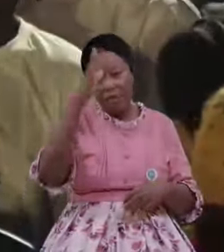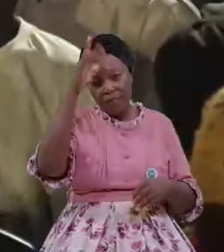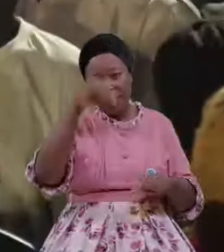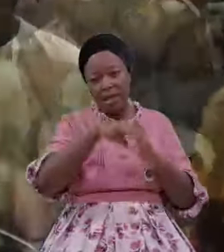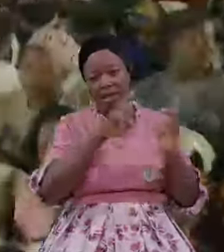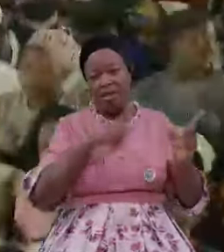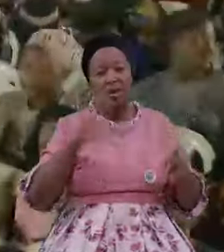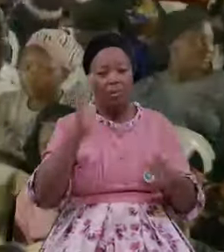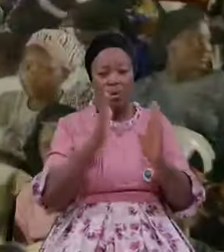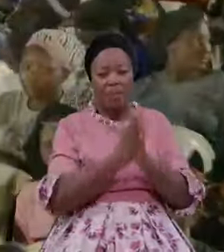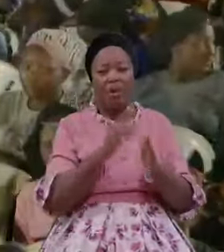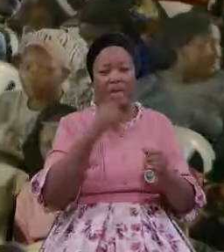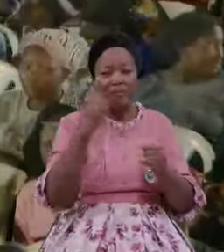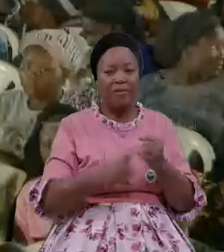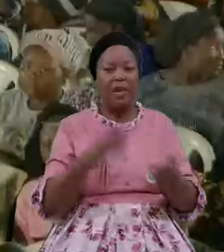amen. You stay.